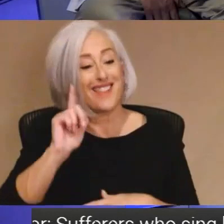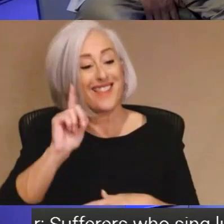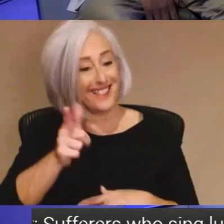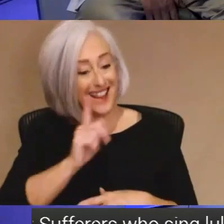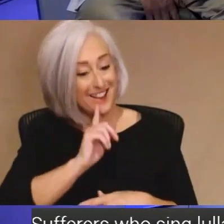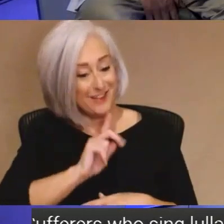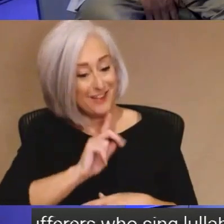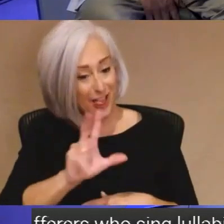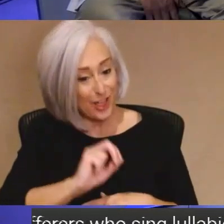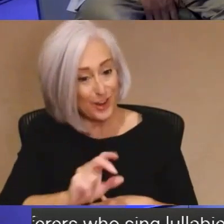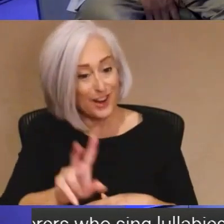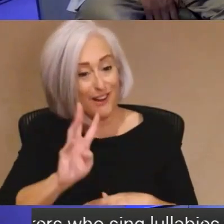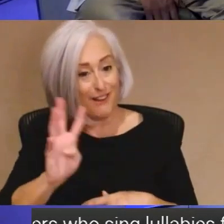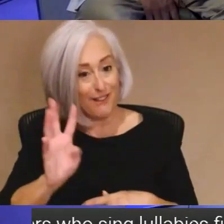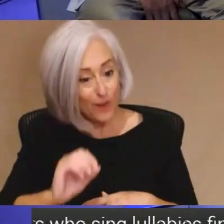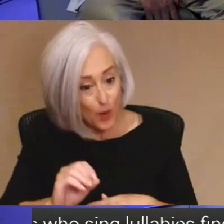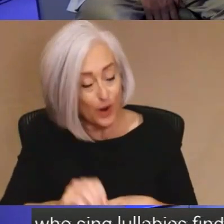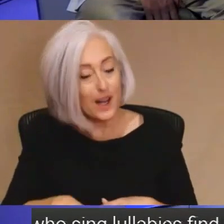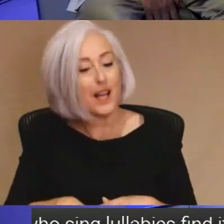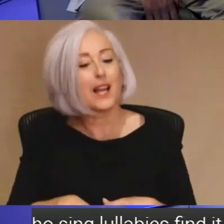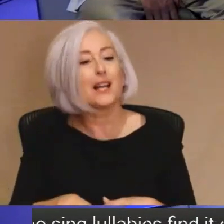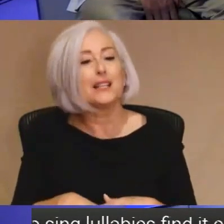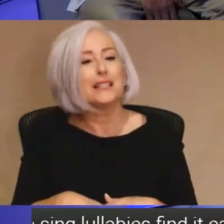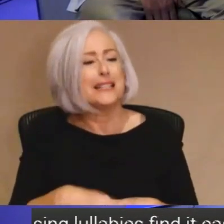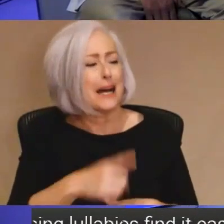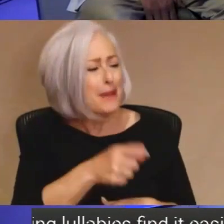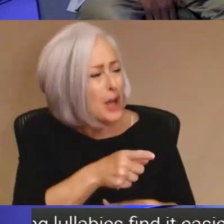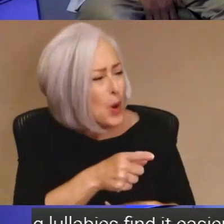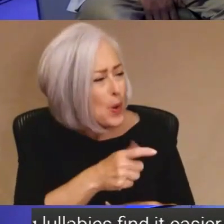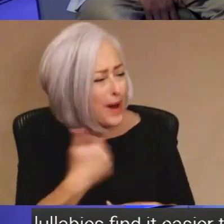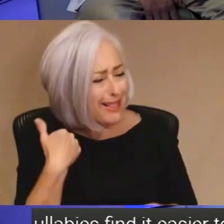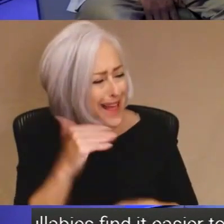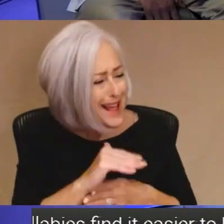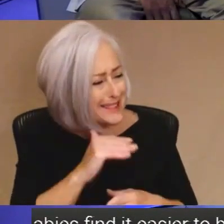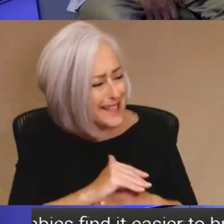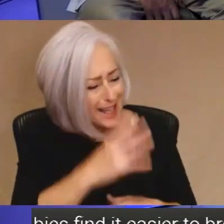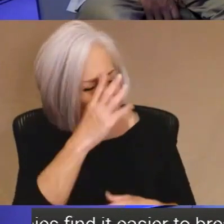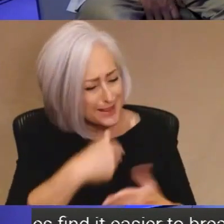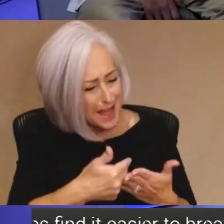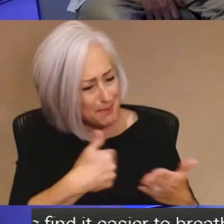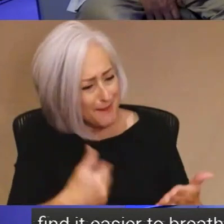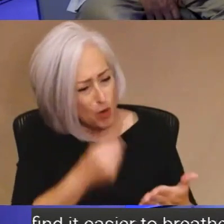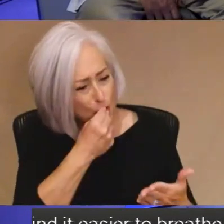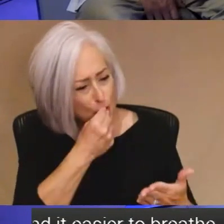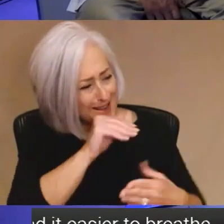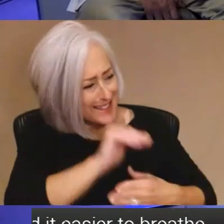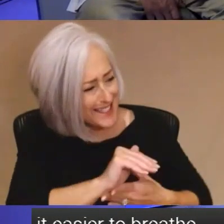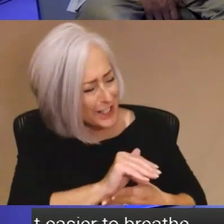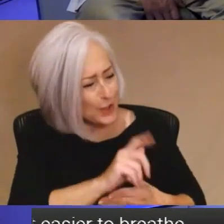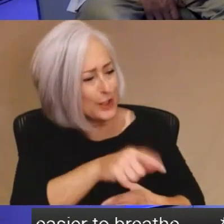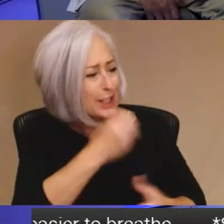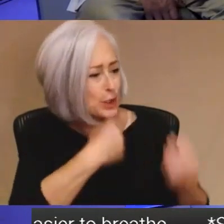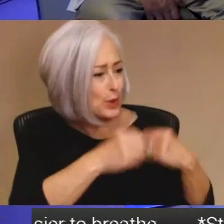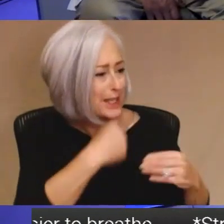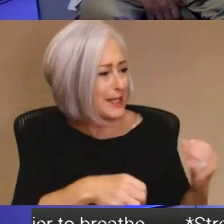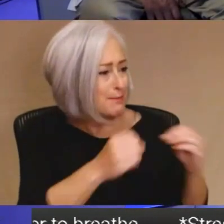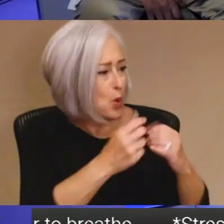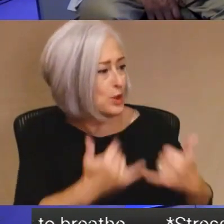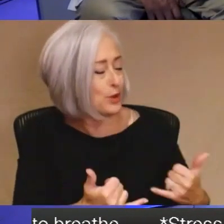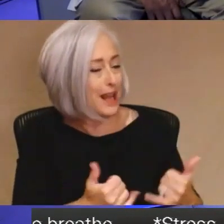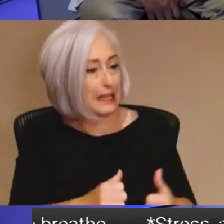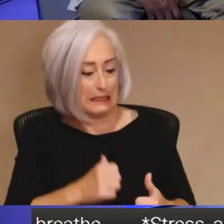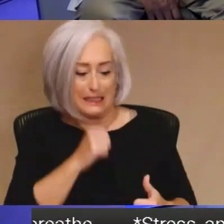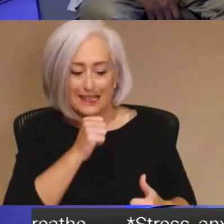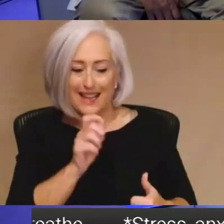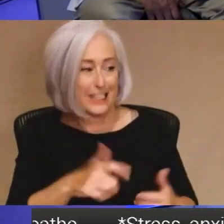missed a meal or you fell asleep before dinner last night, so you missed your meal last night, so now you got to eat more today. And so stop worrying about missing meals. Nothing's going to happen.